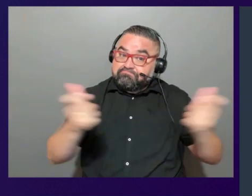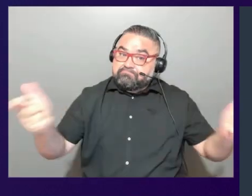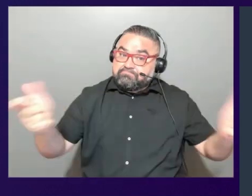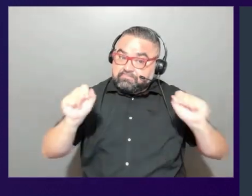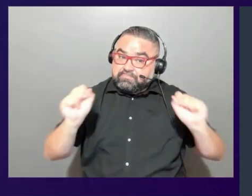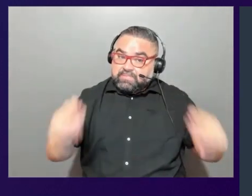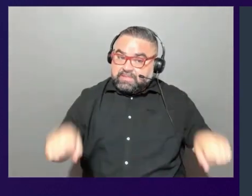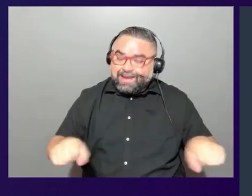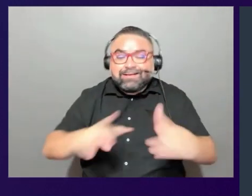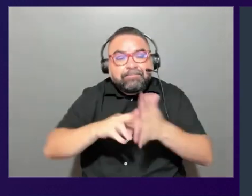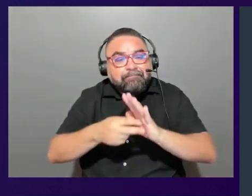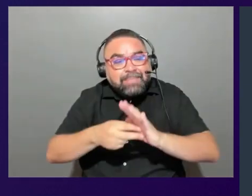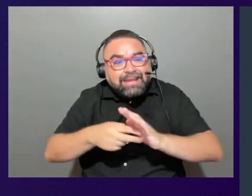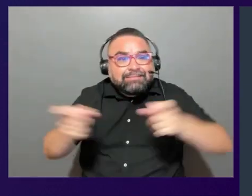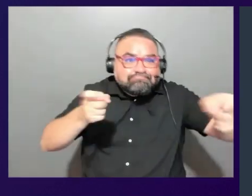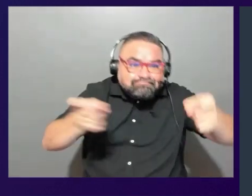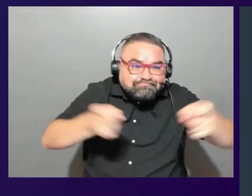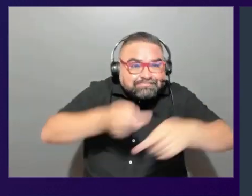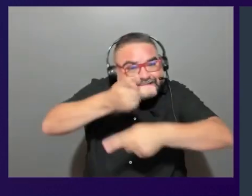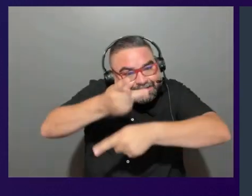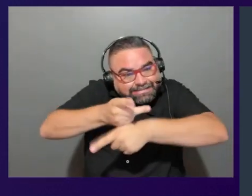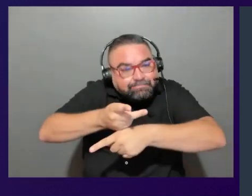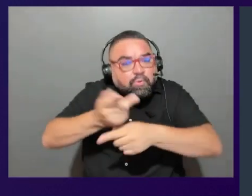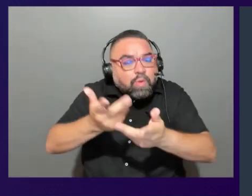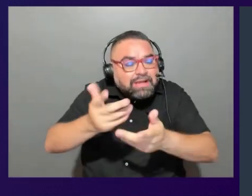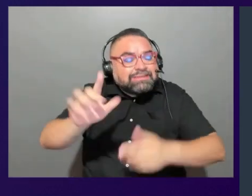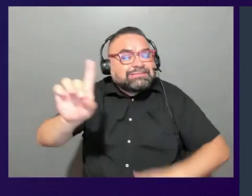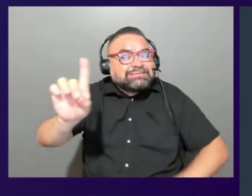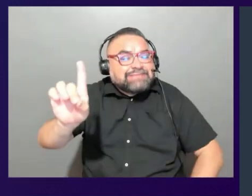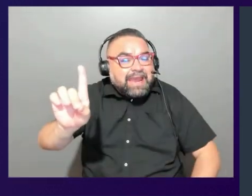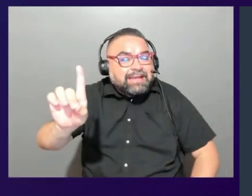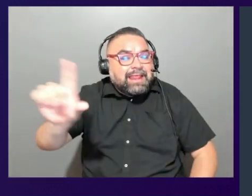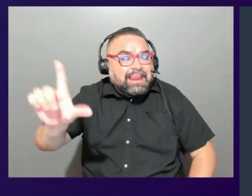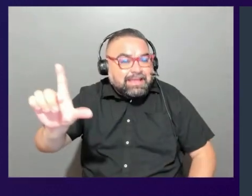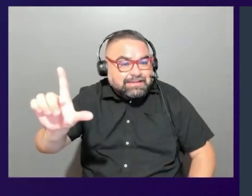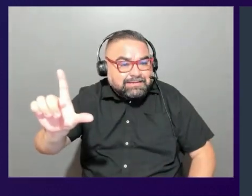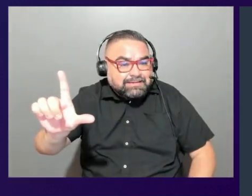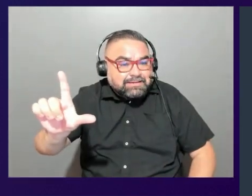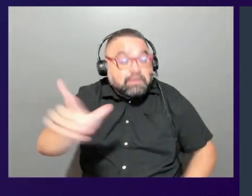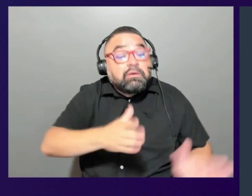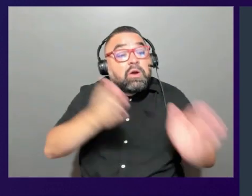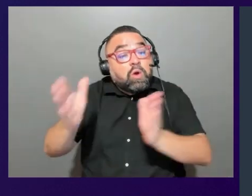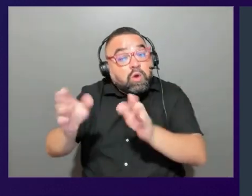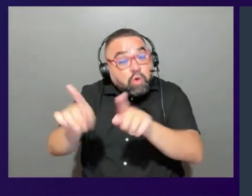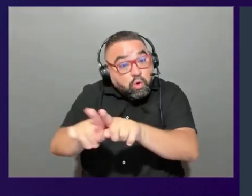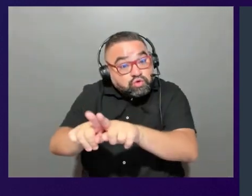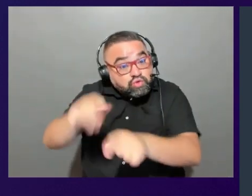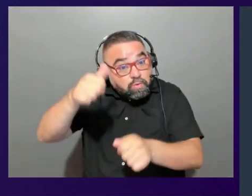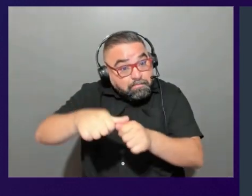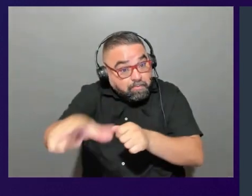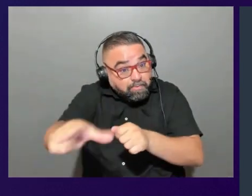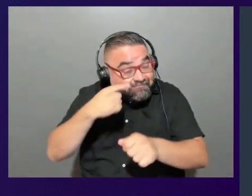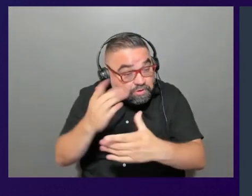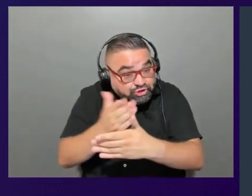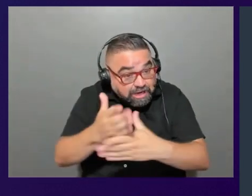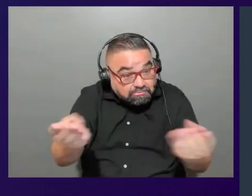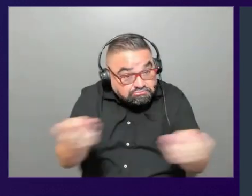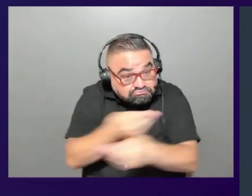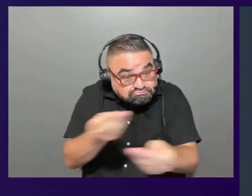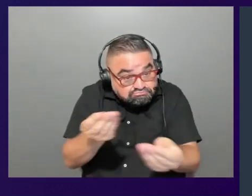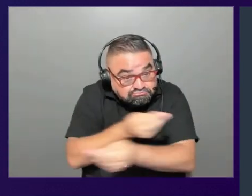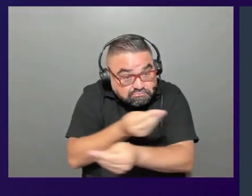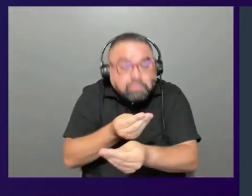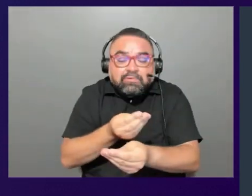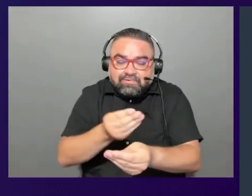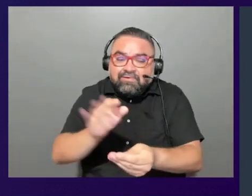maintaining, and leveraging a data lake. And then File has strengths here too, right? So for collaboration and data sharing, File is compatible with